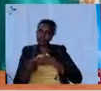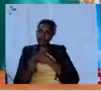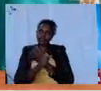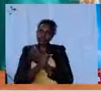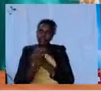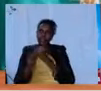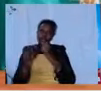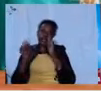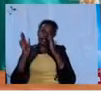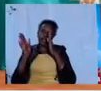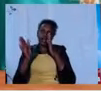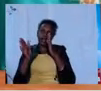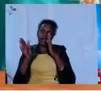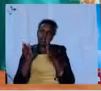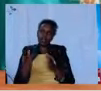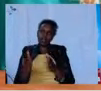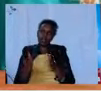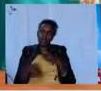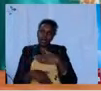Praising my